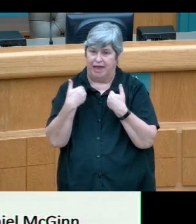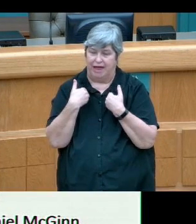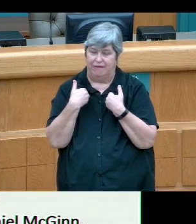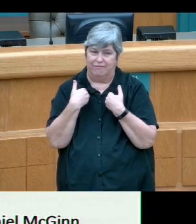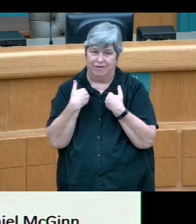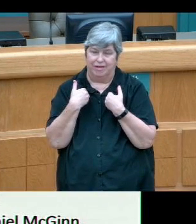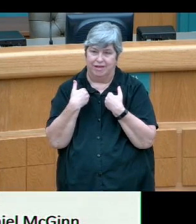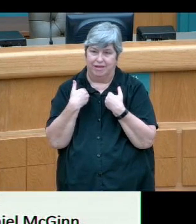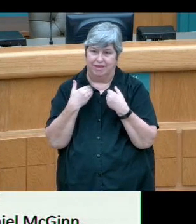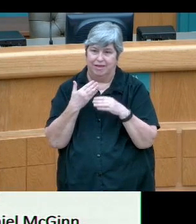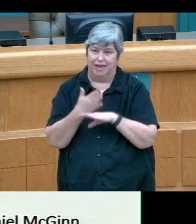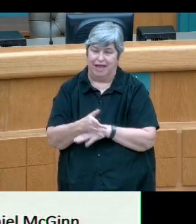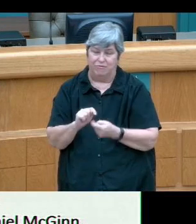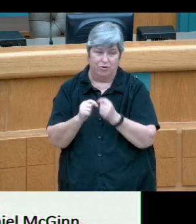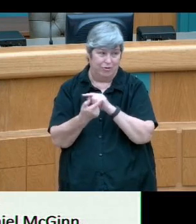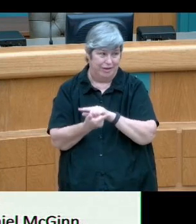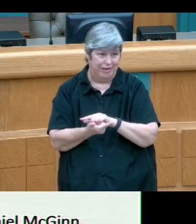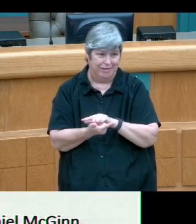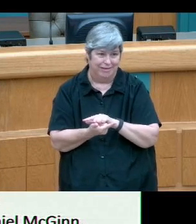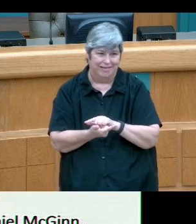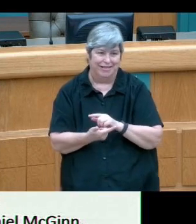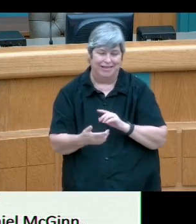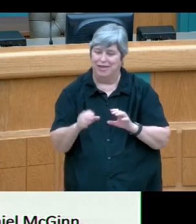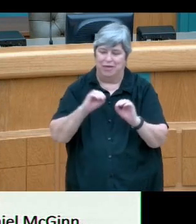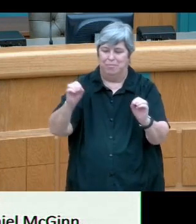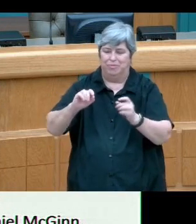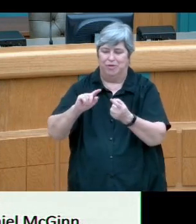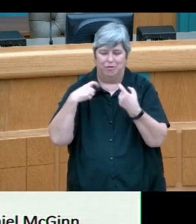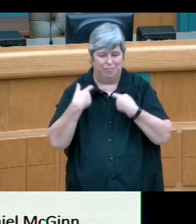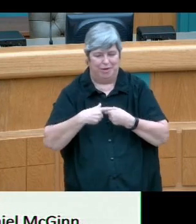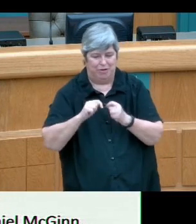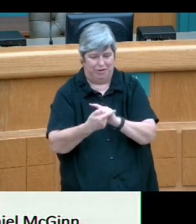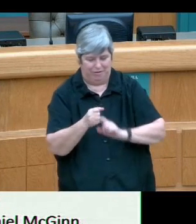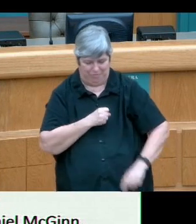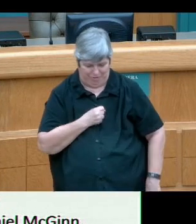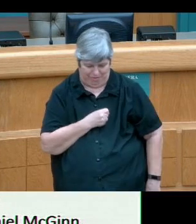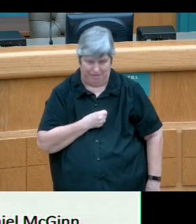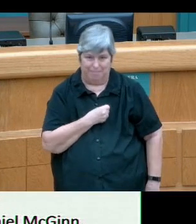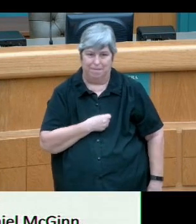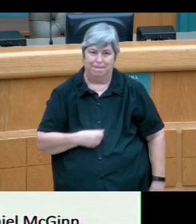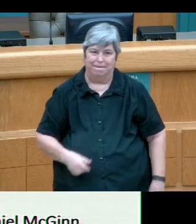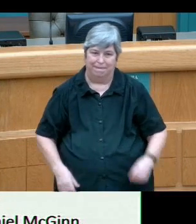after the translation. No translation. Okay.